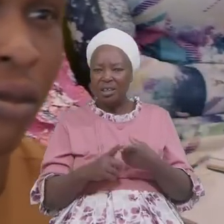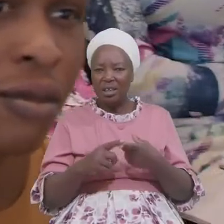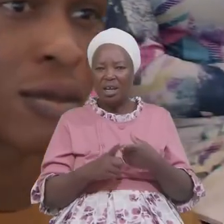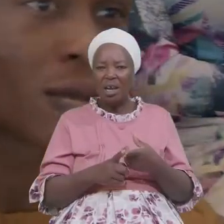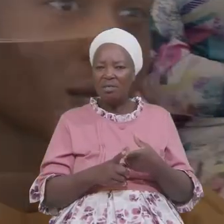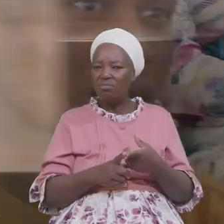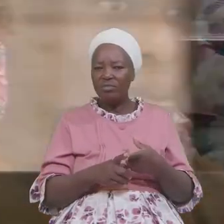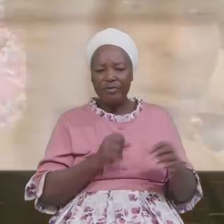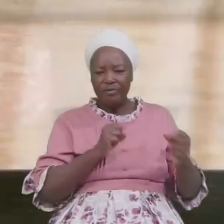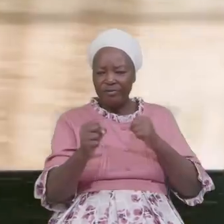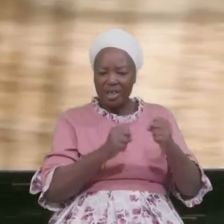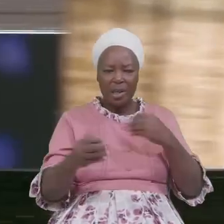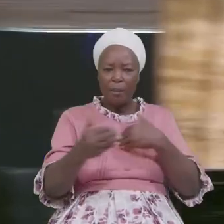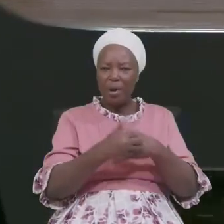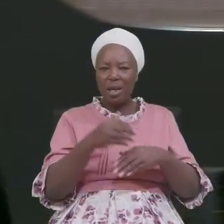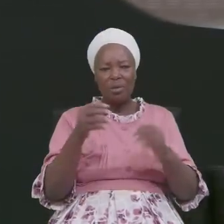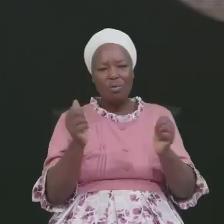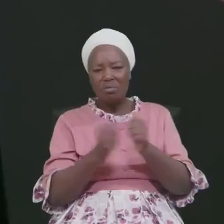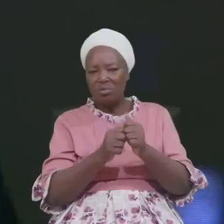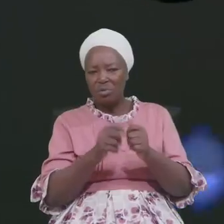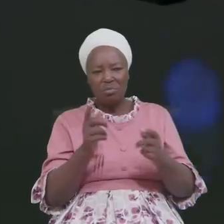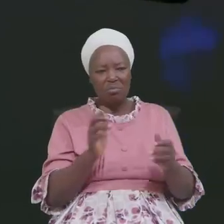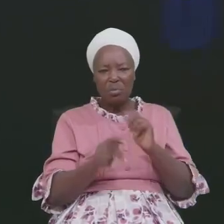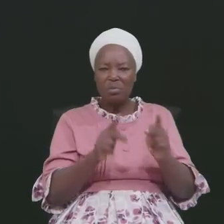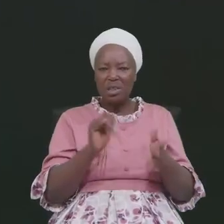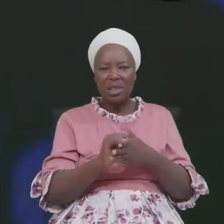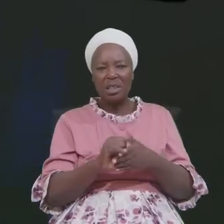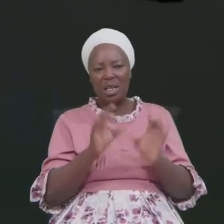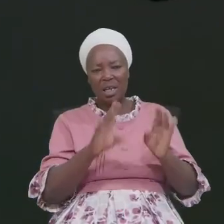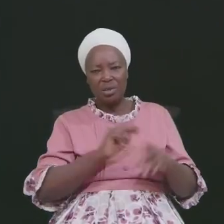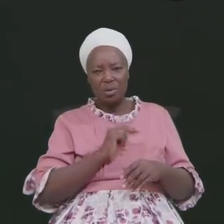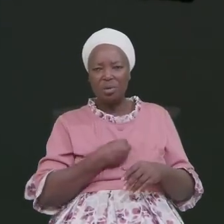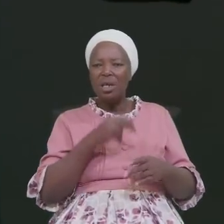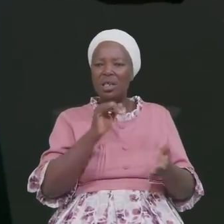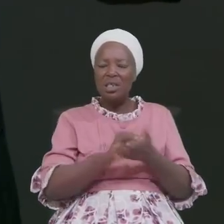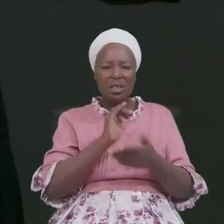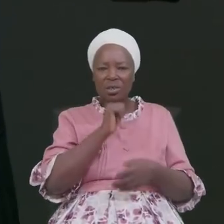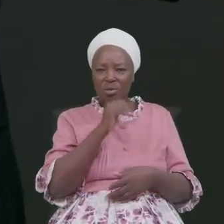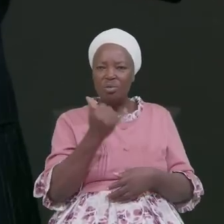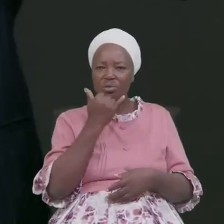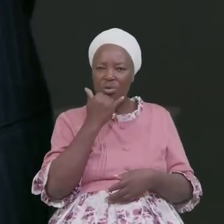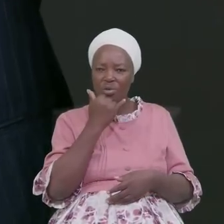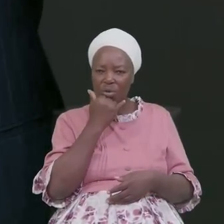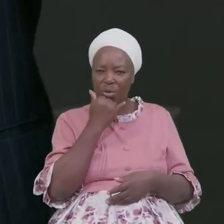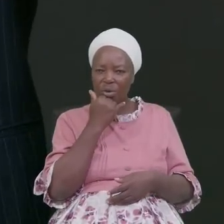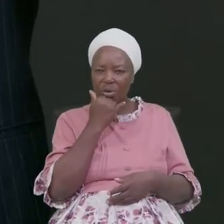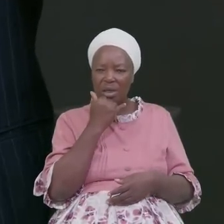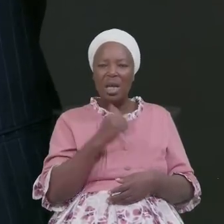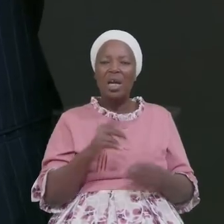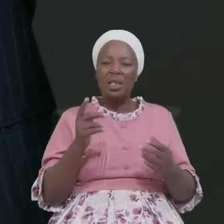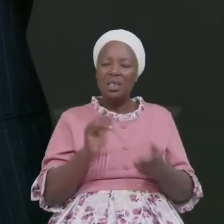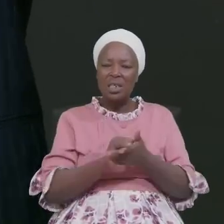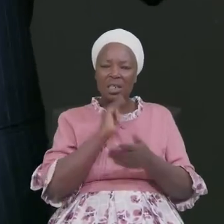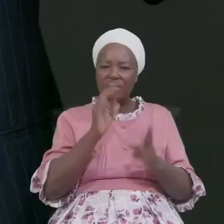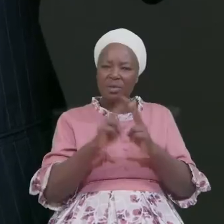at me, I pick it up and throw that back. That does not pay. If life goes on like